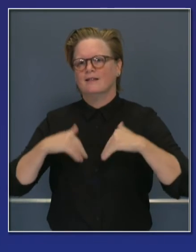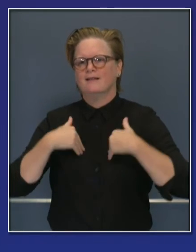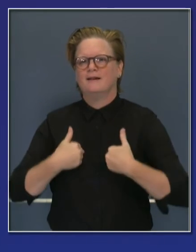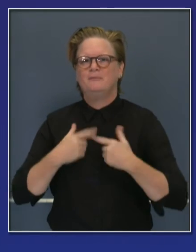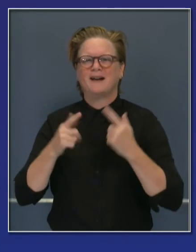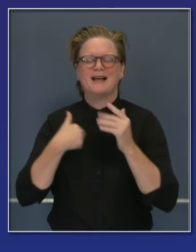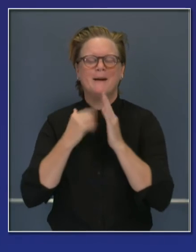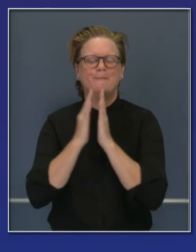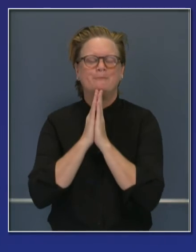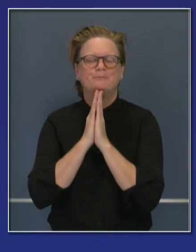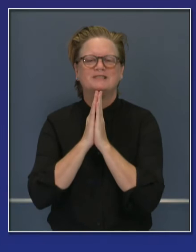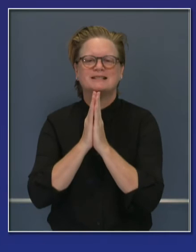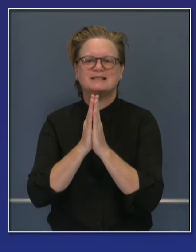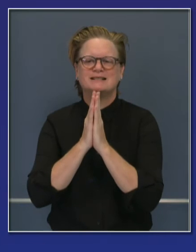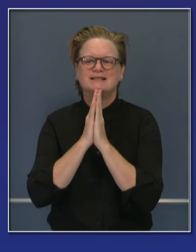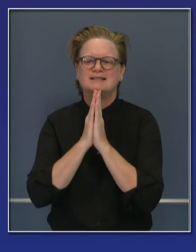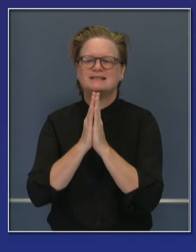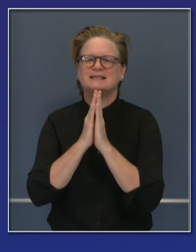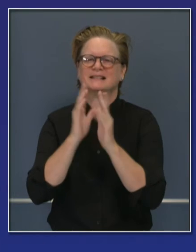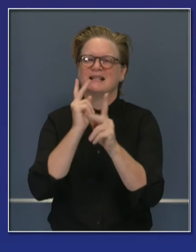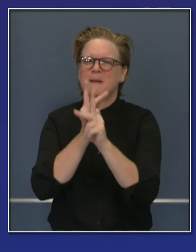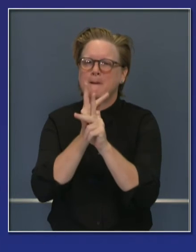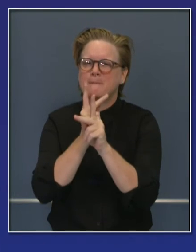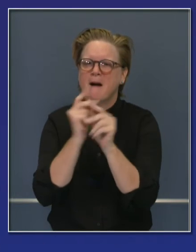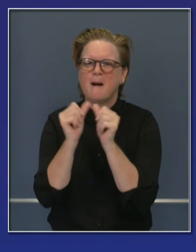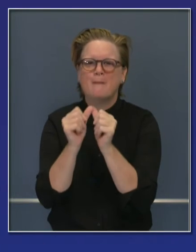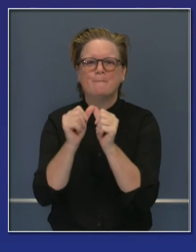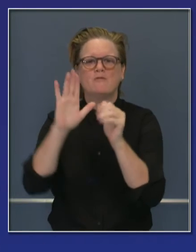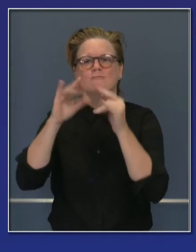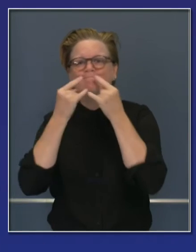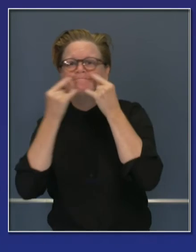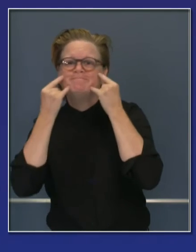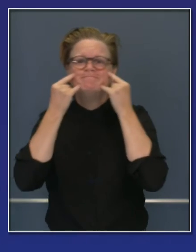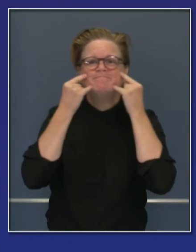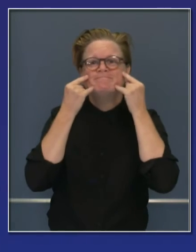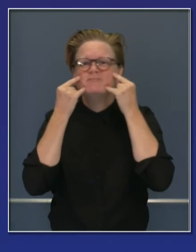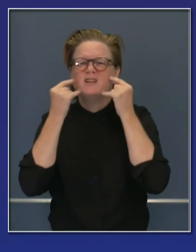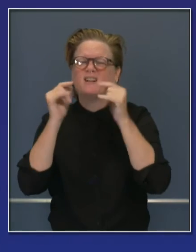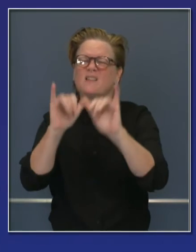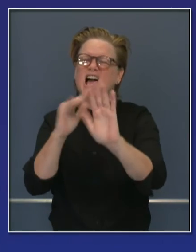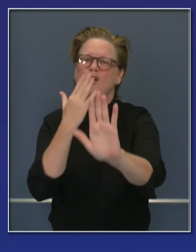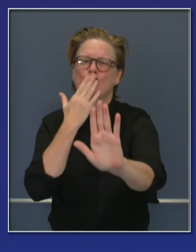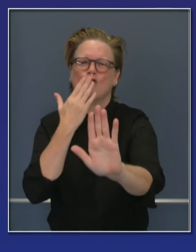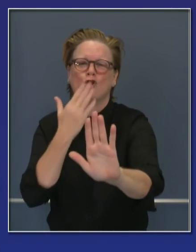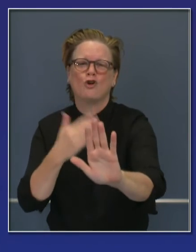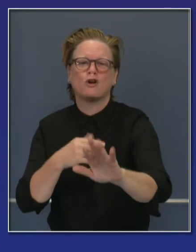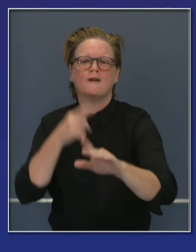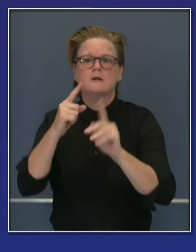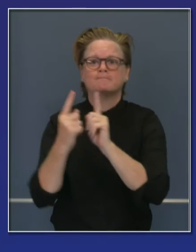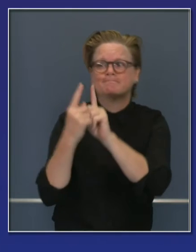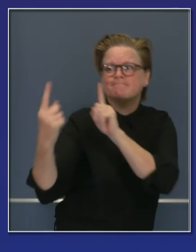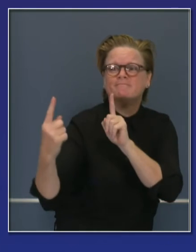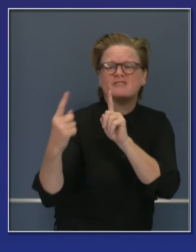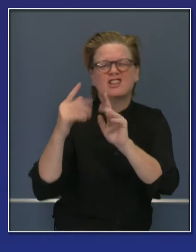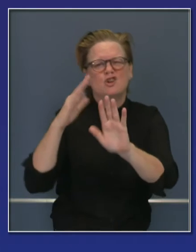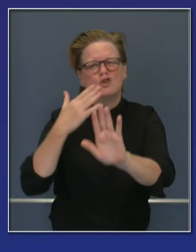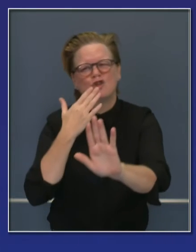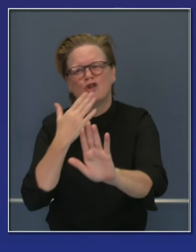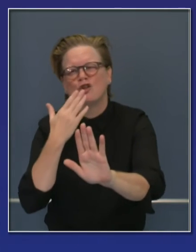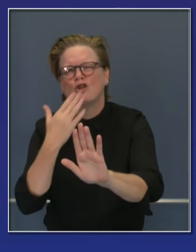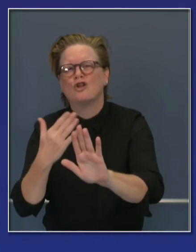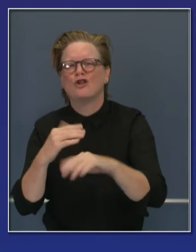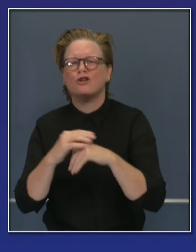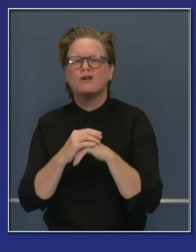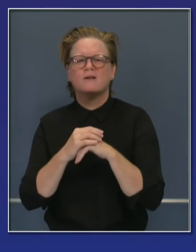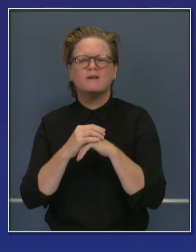can to keep it on. We put out the guidance, we let you know how and where to use your mask, but it's really a choice that each of us